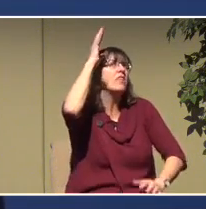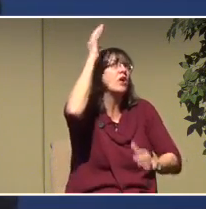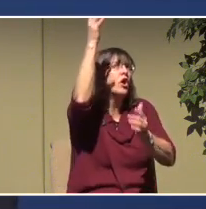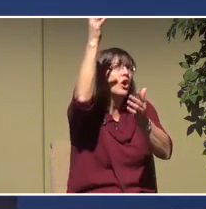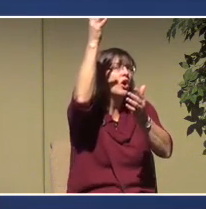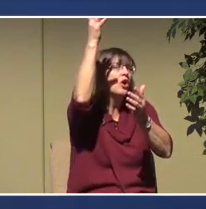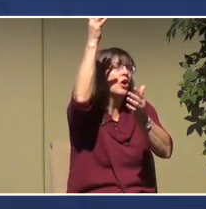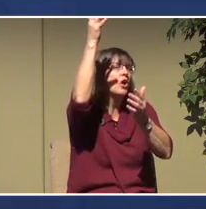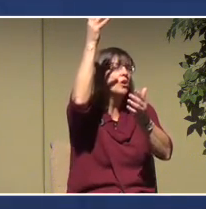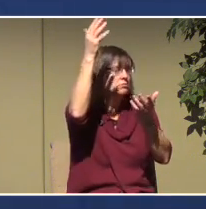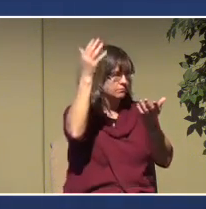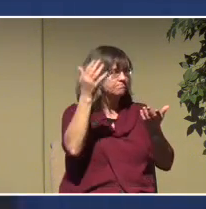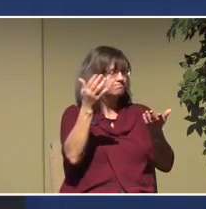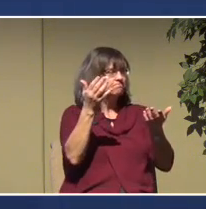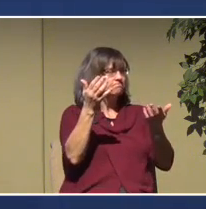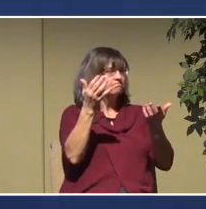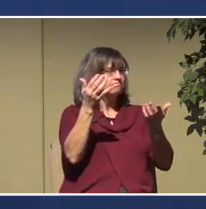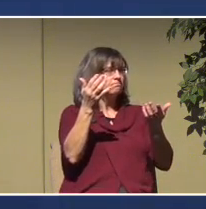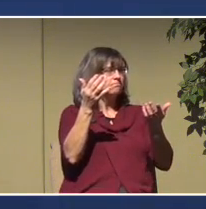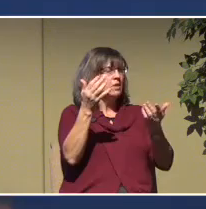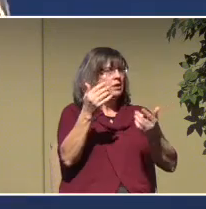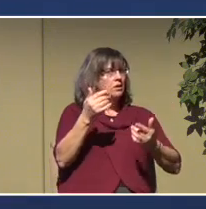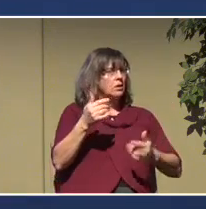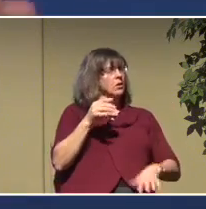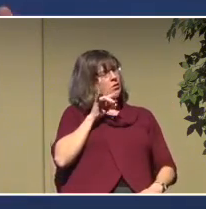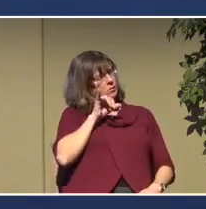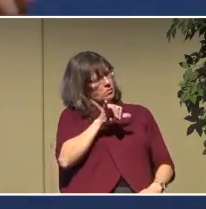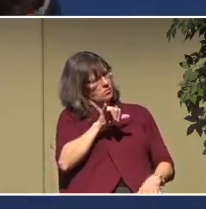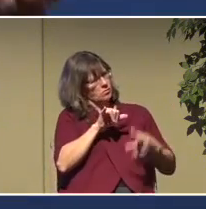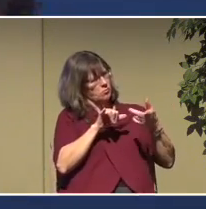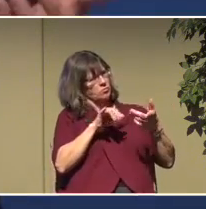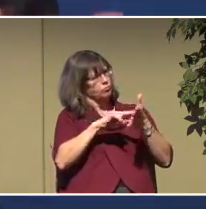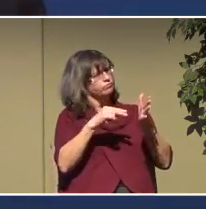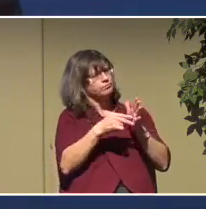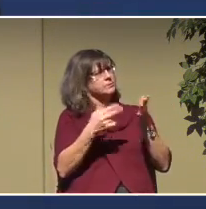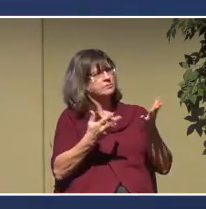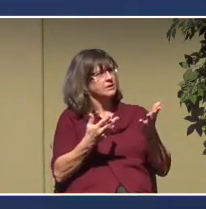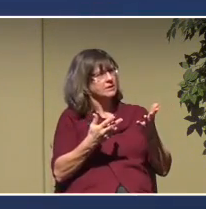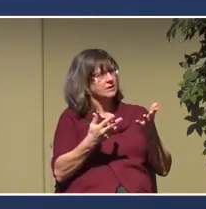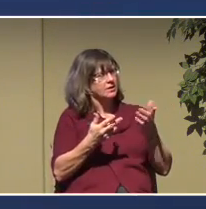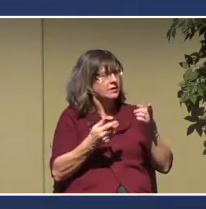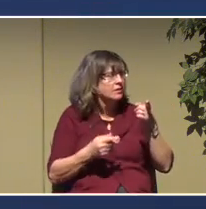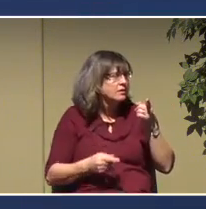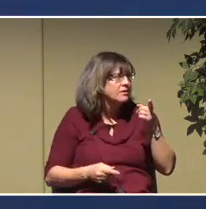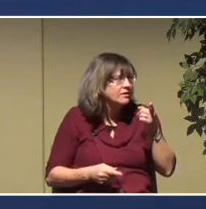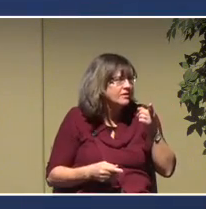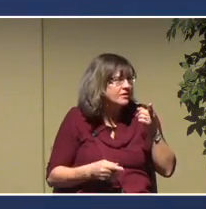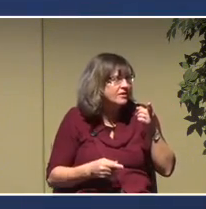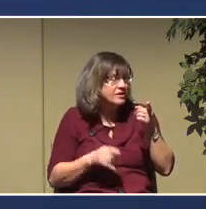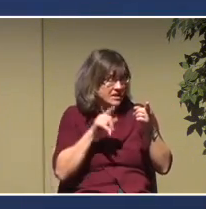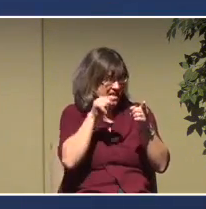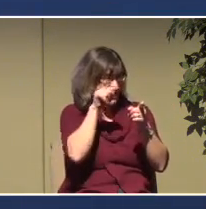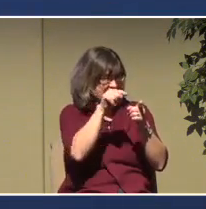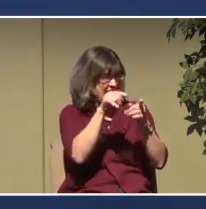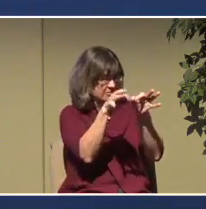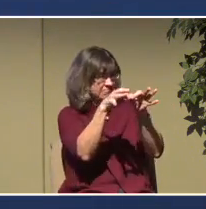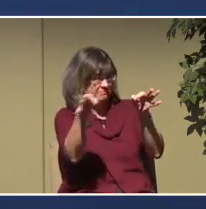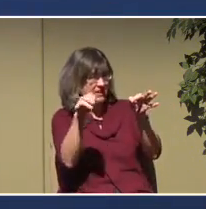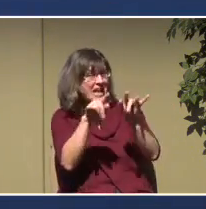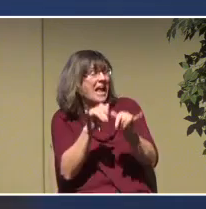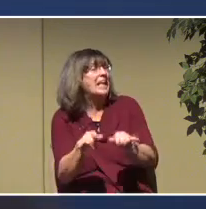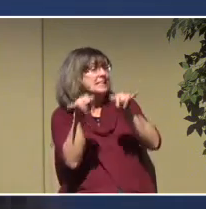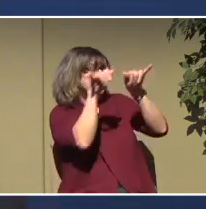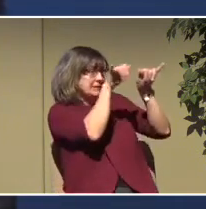as you listen to that and listen to him praying that, you realize that what he's doing is the same thing he said to his disciples when he taught